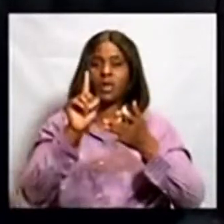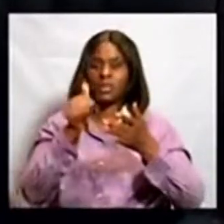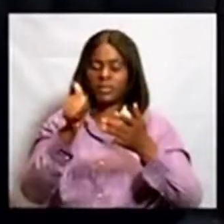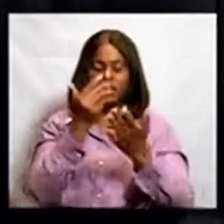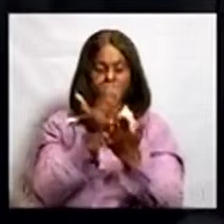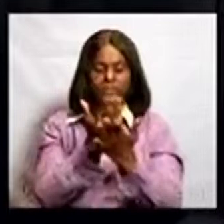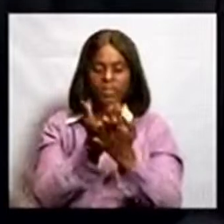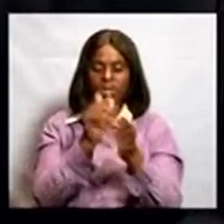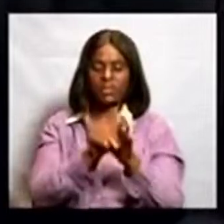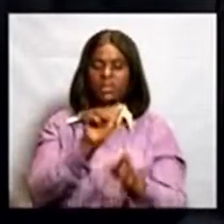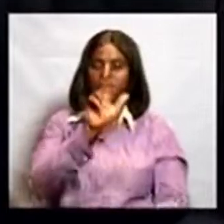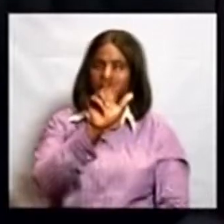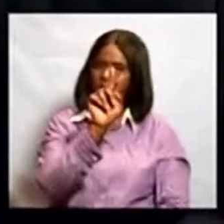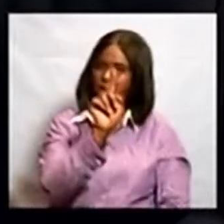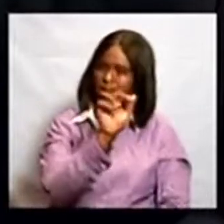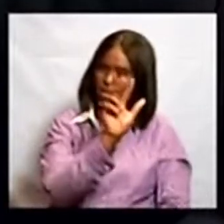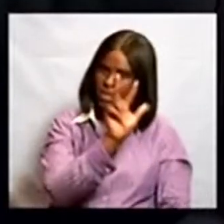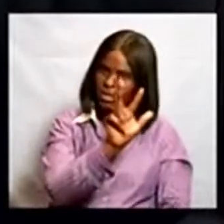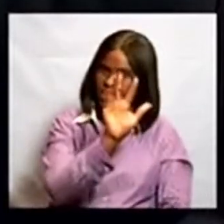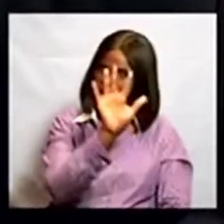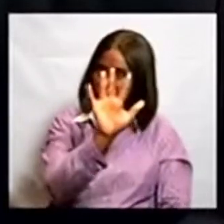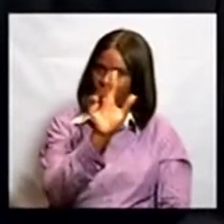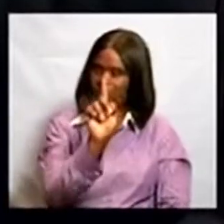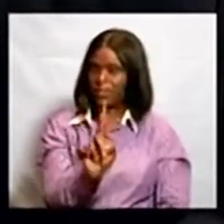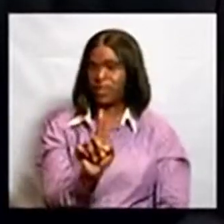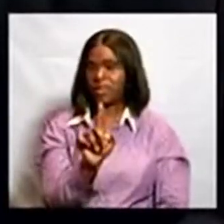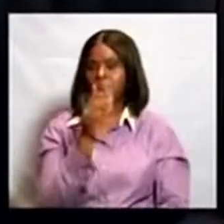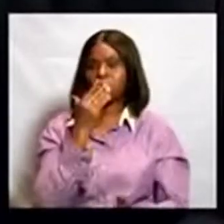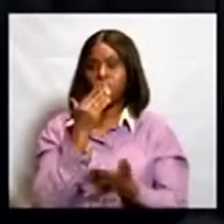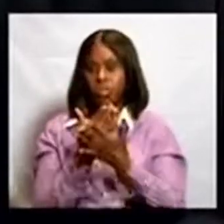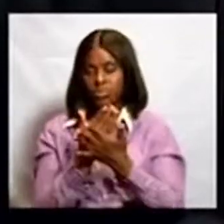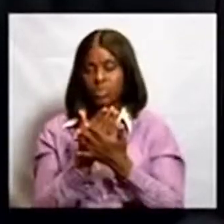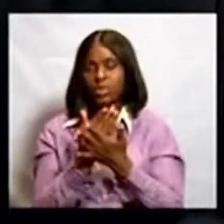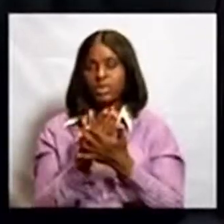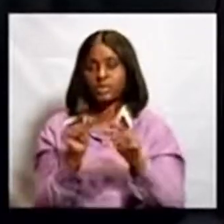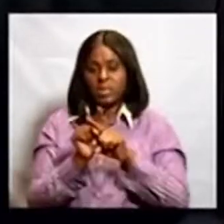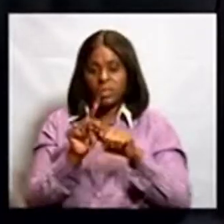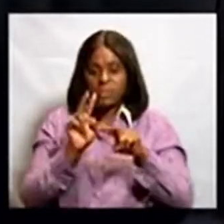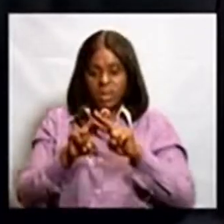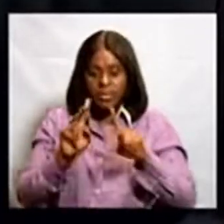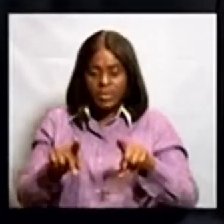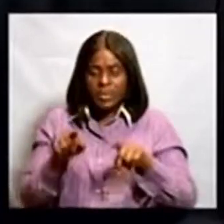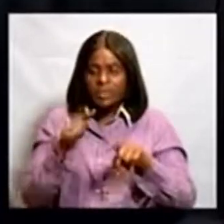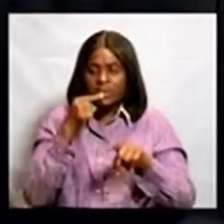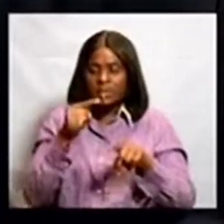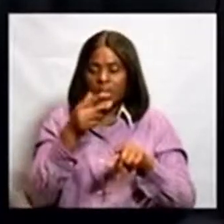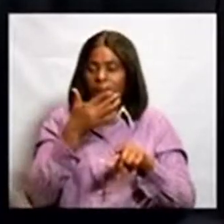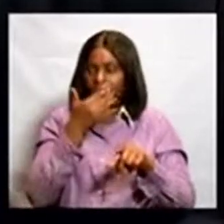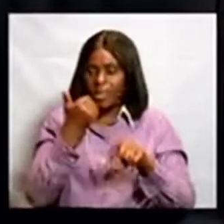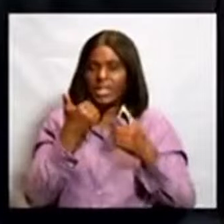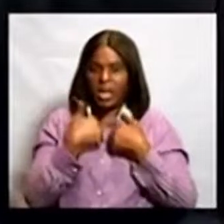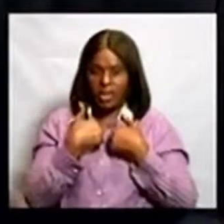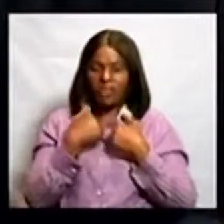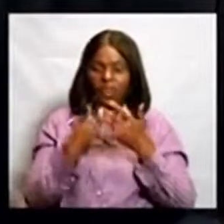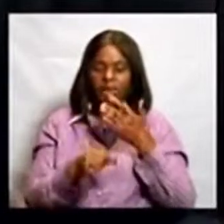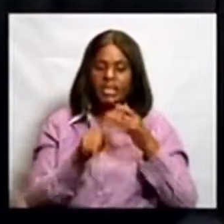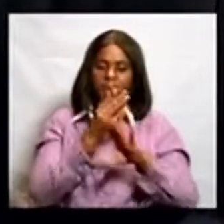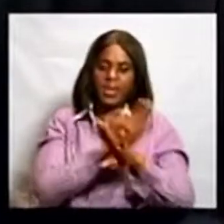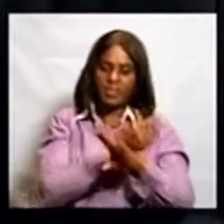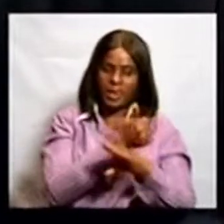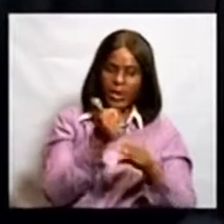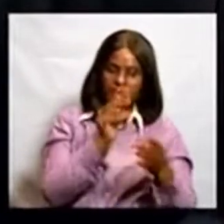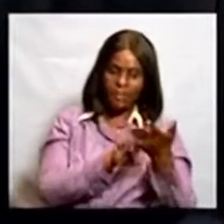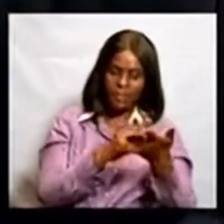on 351 is very progressive. But like the Chair said, it ought to have come before the other